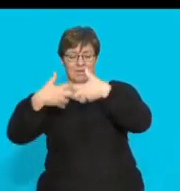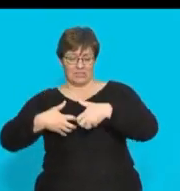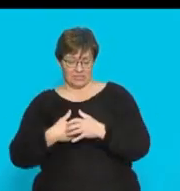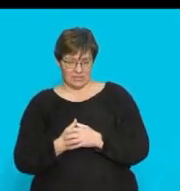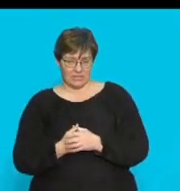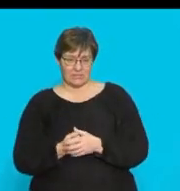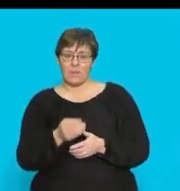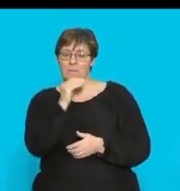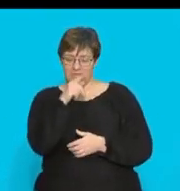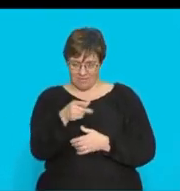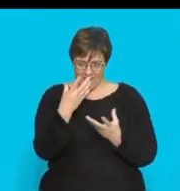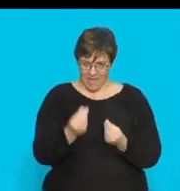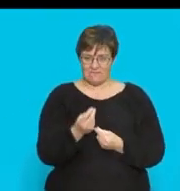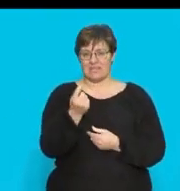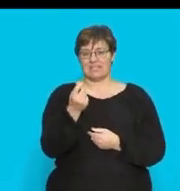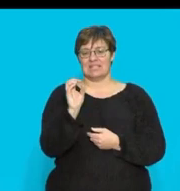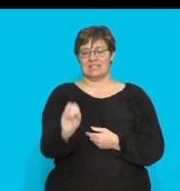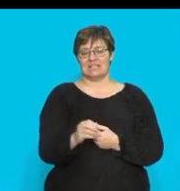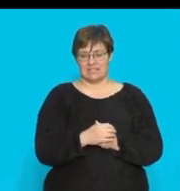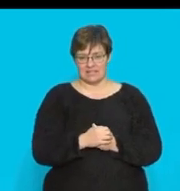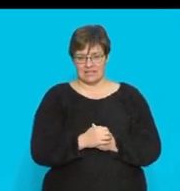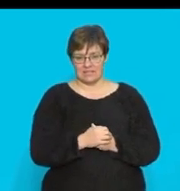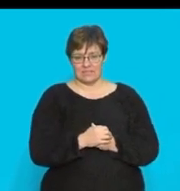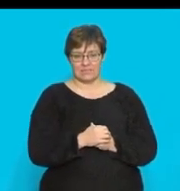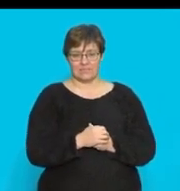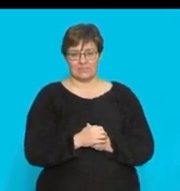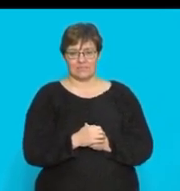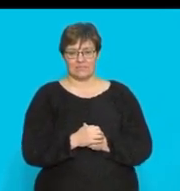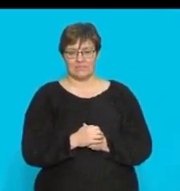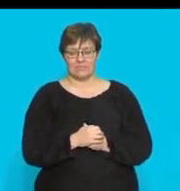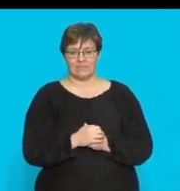It has a seed, it forms a seed, should